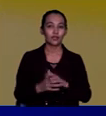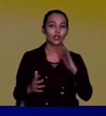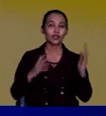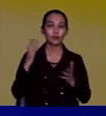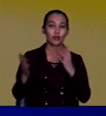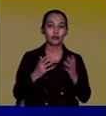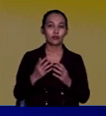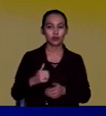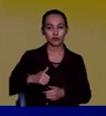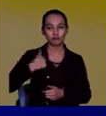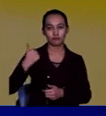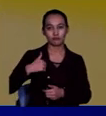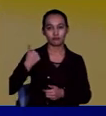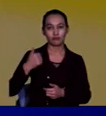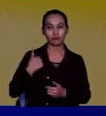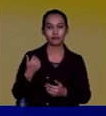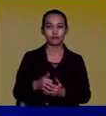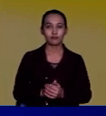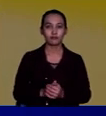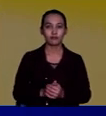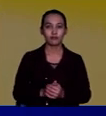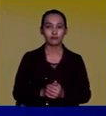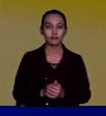Shamol esa manmanlikka qo'l urdi.